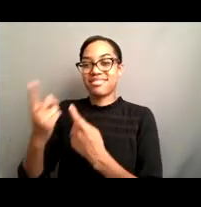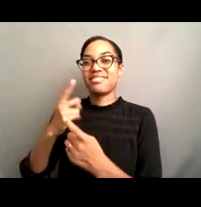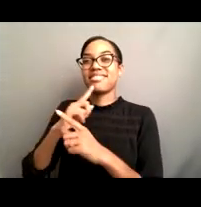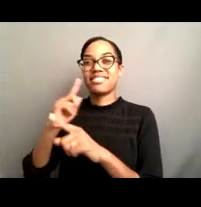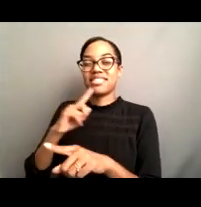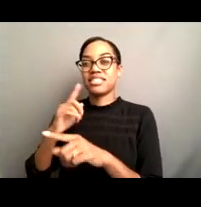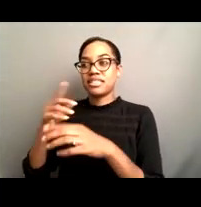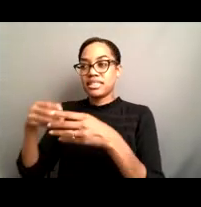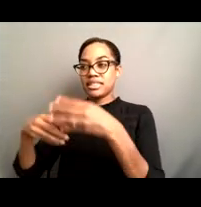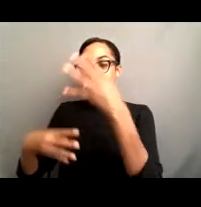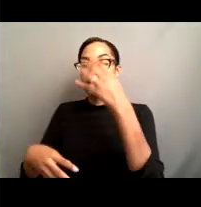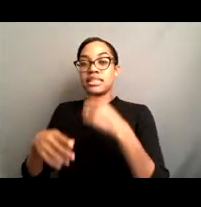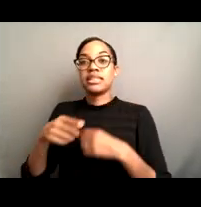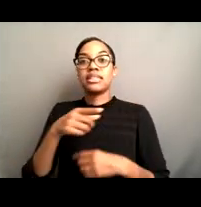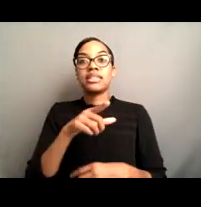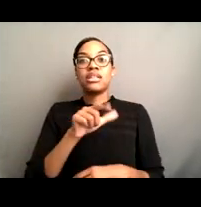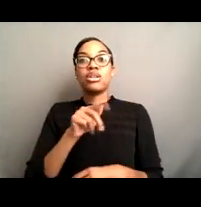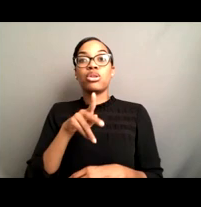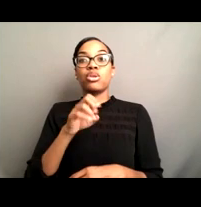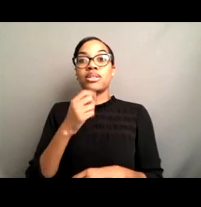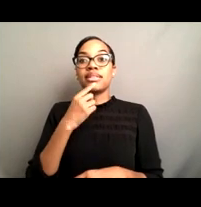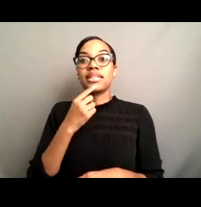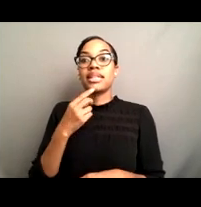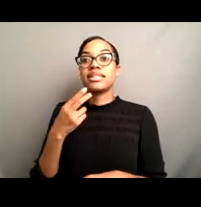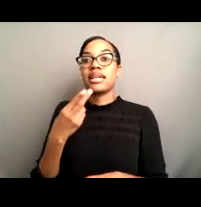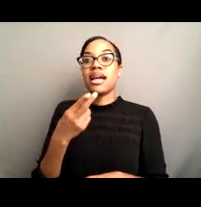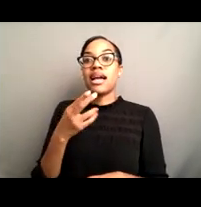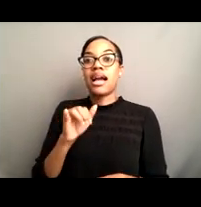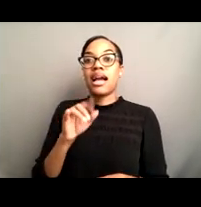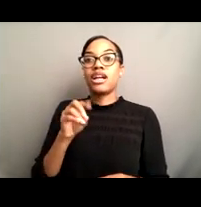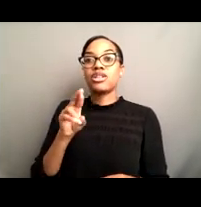thinks hydrogen. Juan thinks helium and hydrogen.